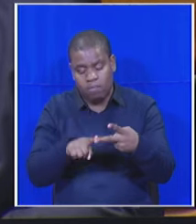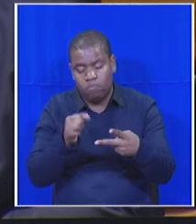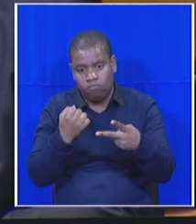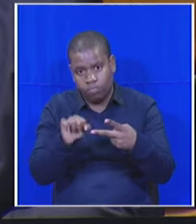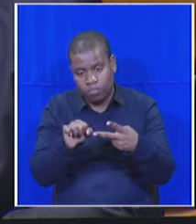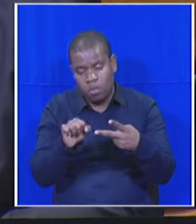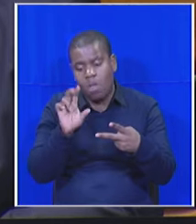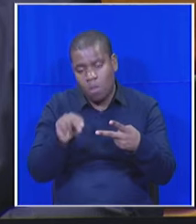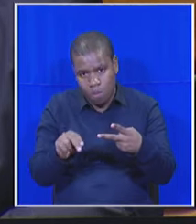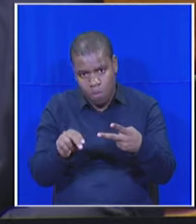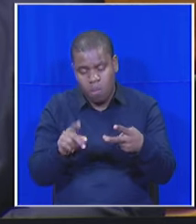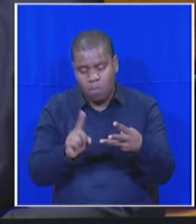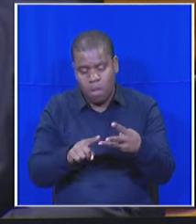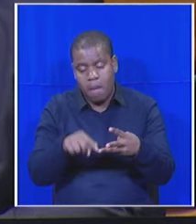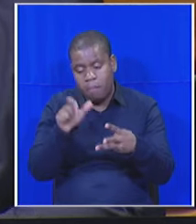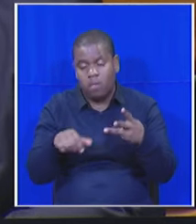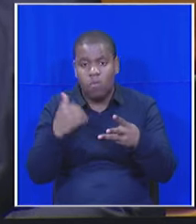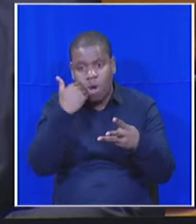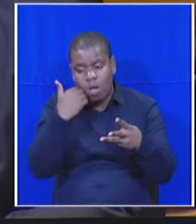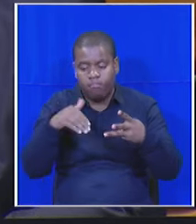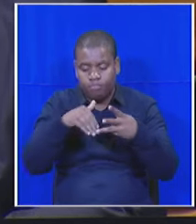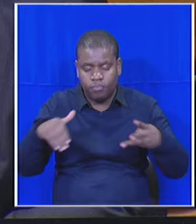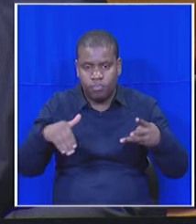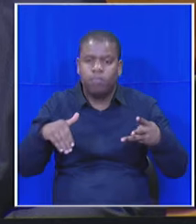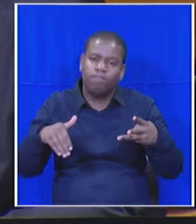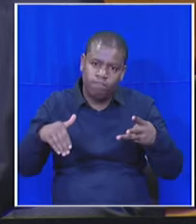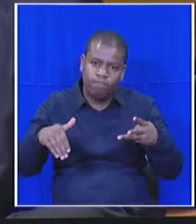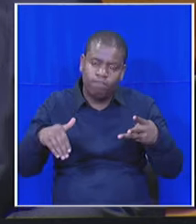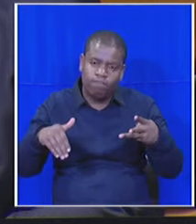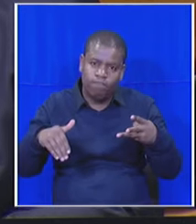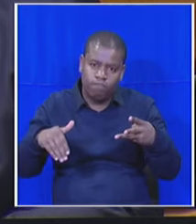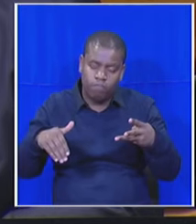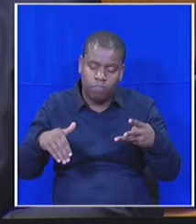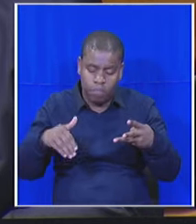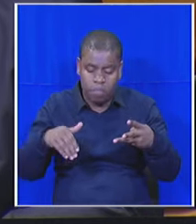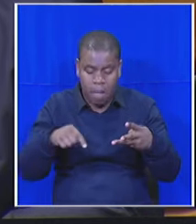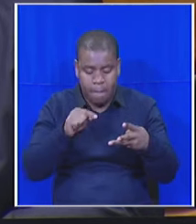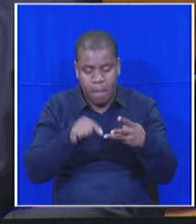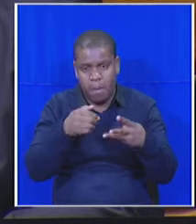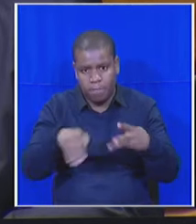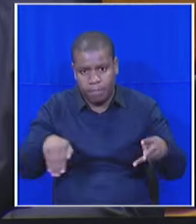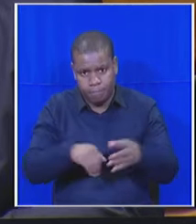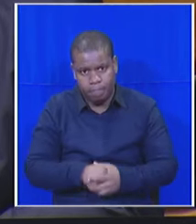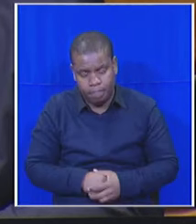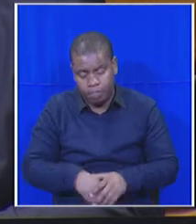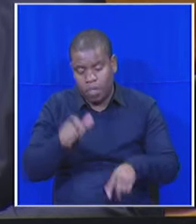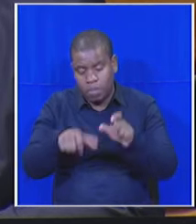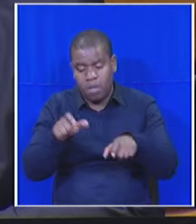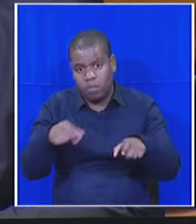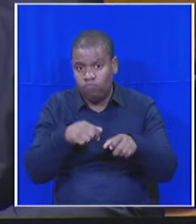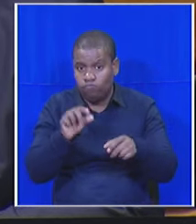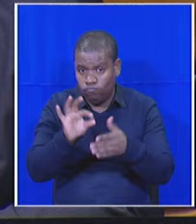against should press no, and those wishing to abstain should press the abstain button. Have all members